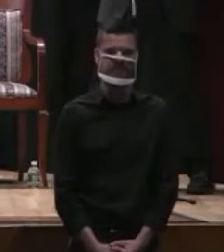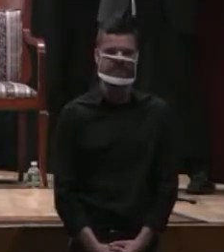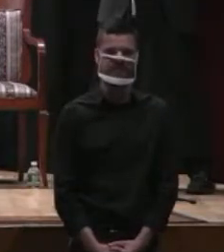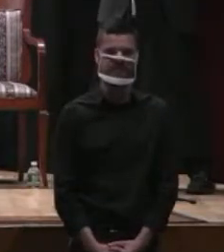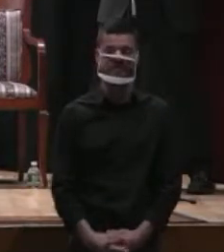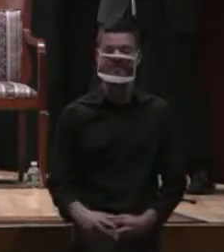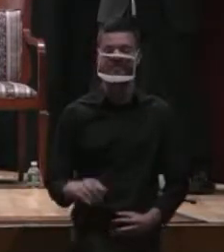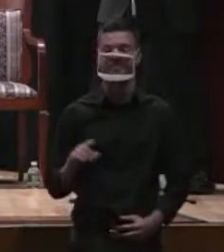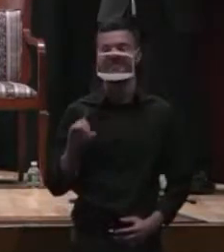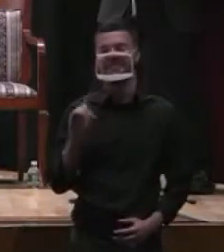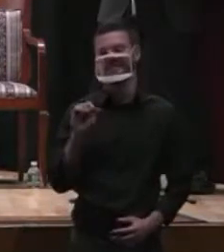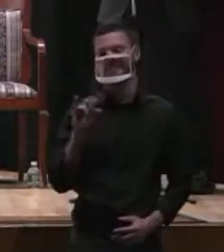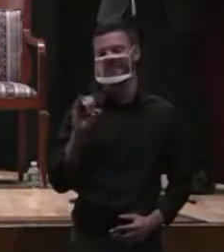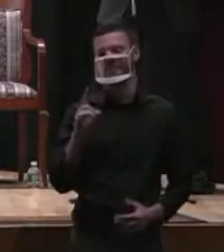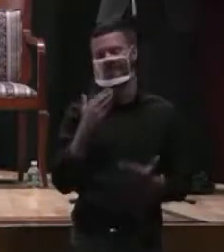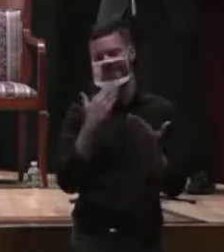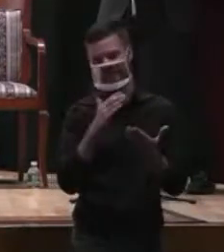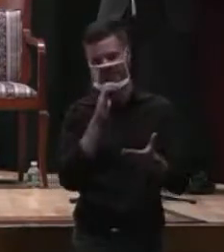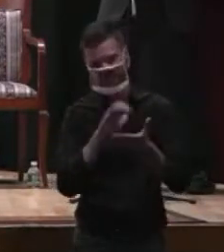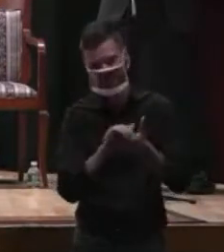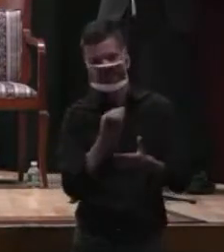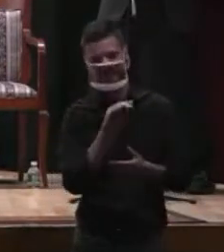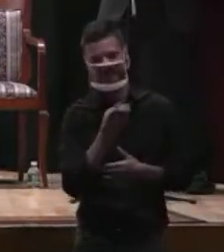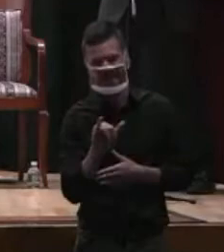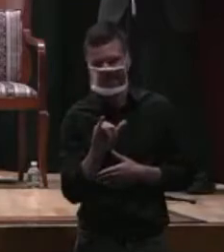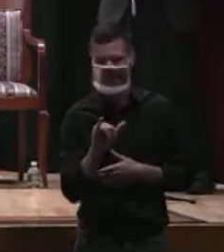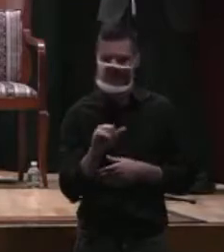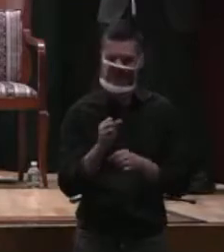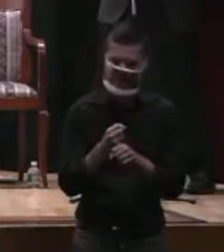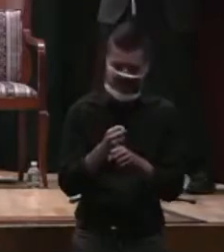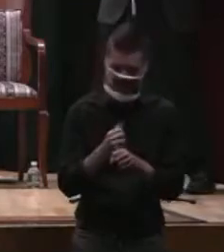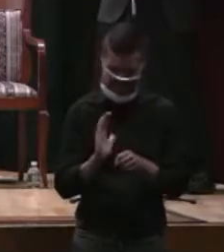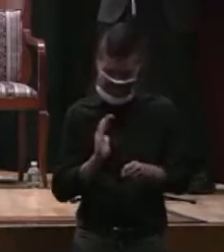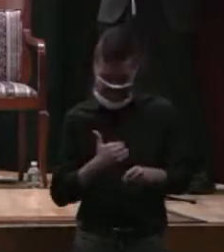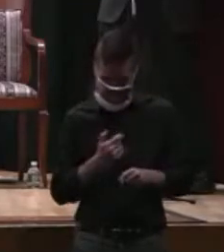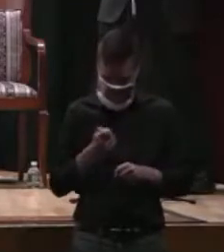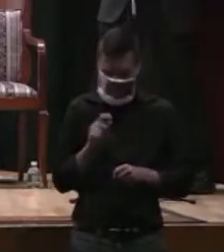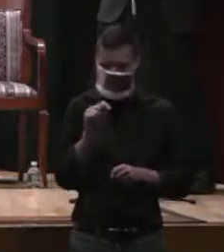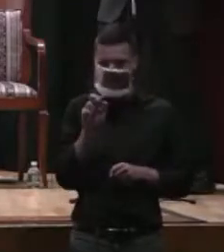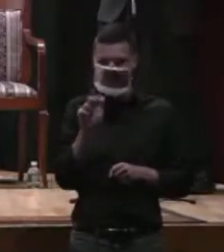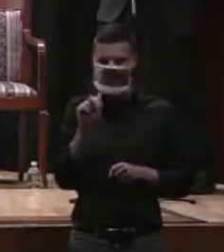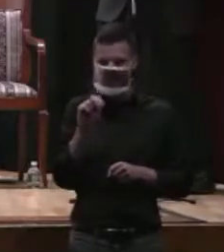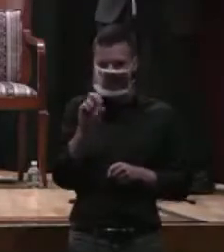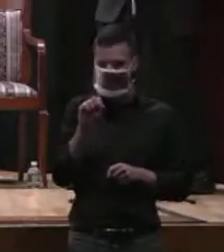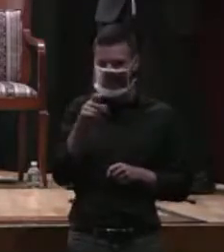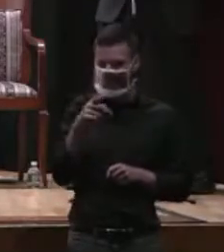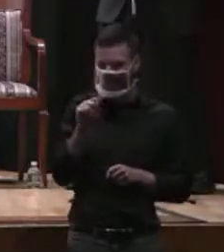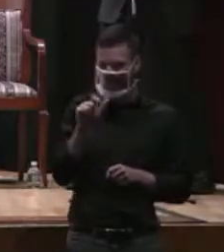David would like to thank his wife, Amy, for making our little transplanted family flourish.